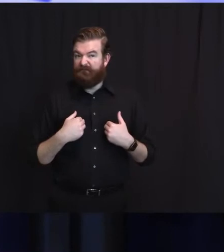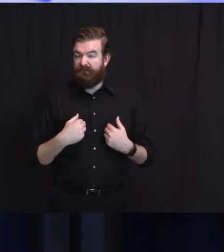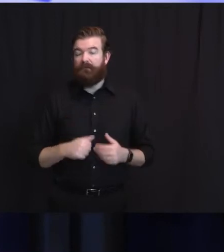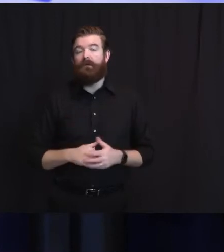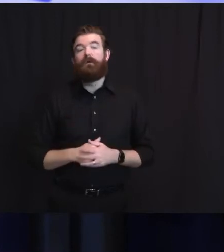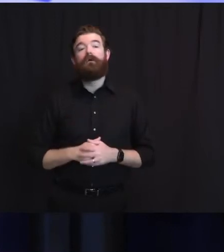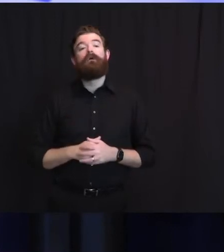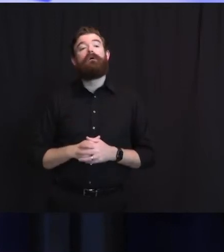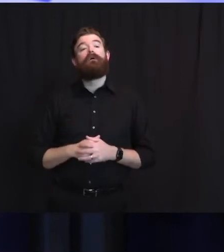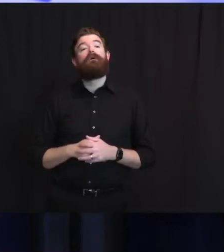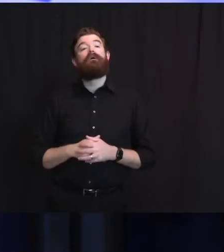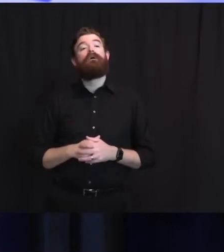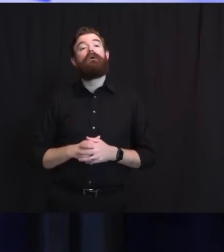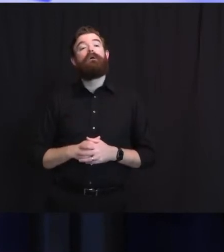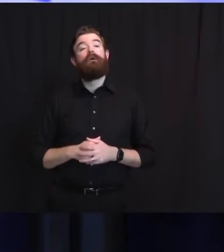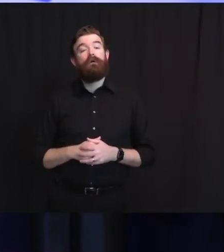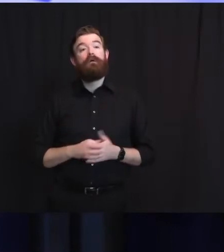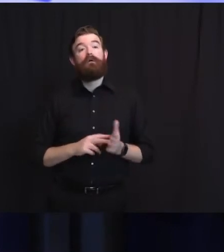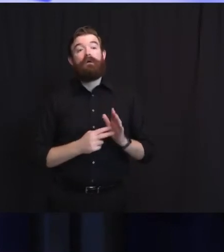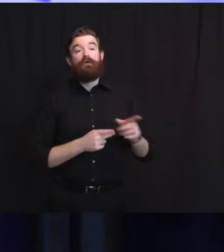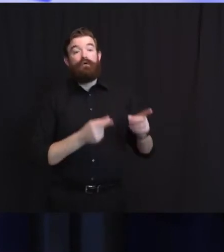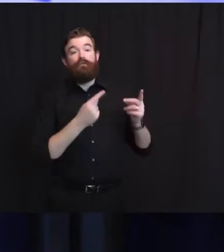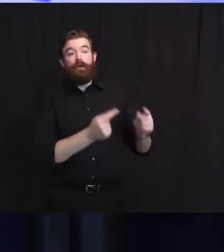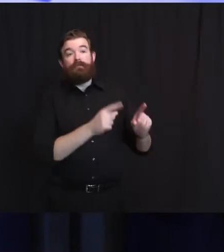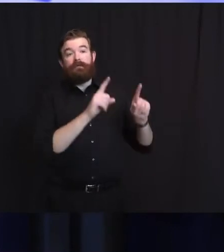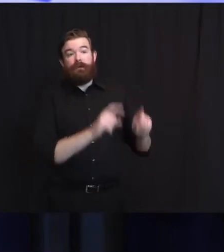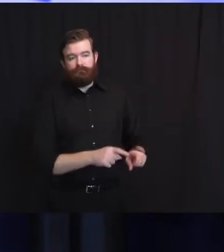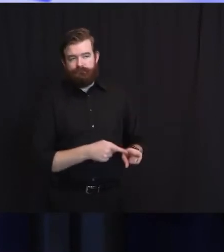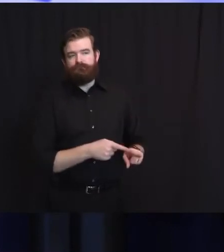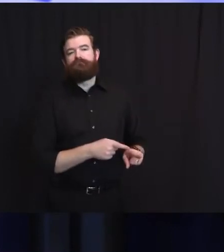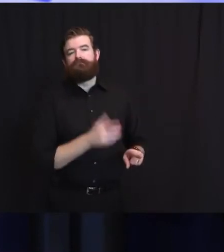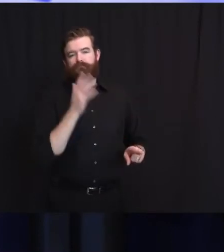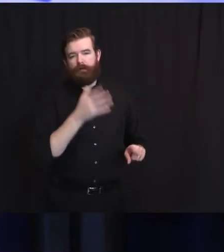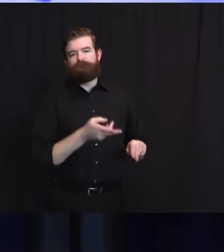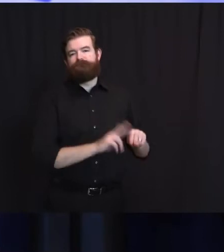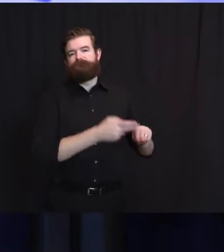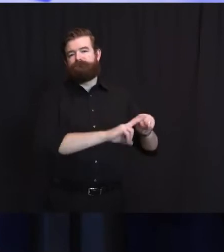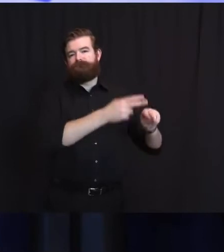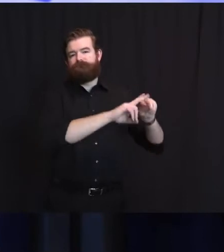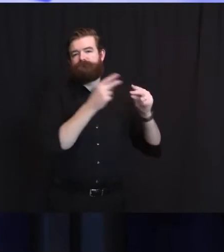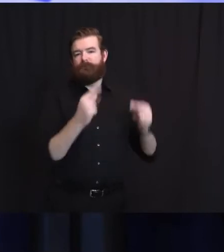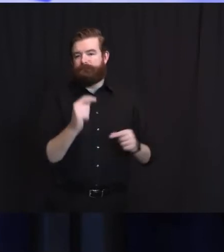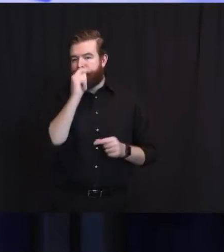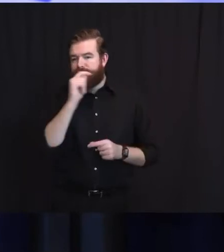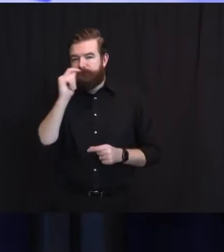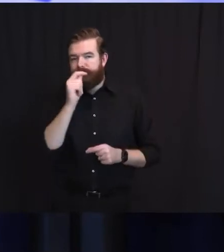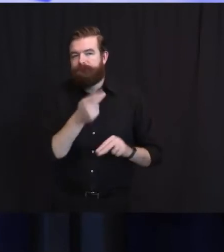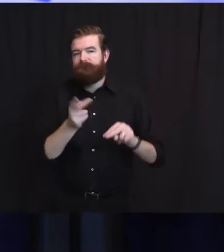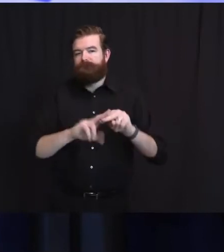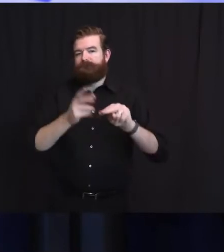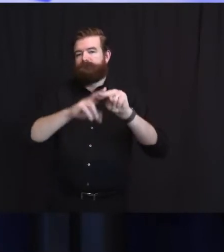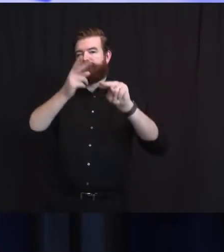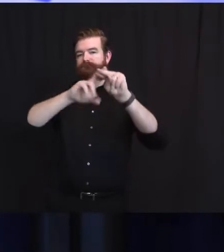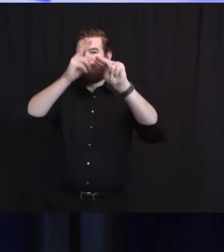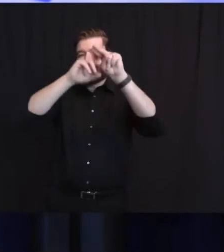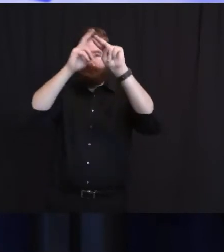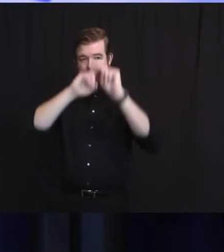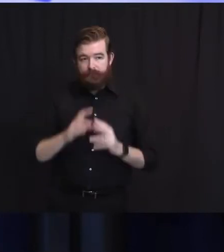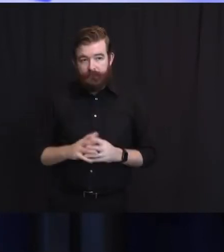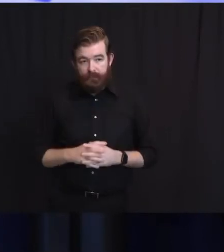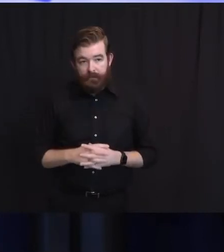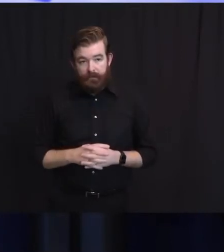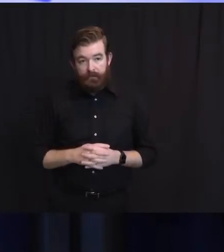rapid tests. I know Dr. Tan and I talk about this a lot because we'll lose somewhat control